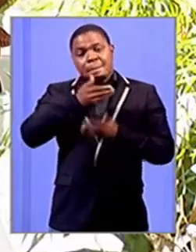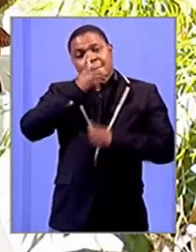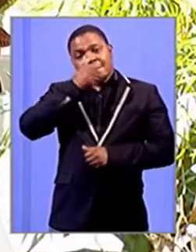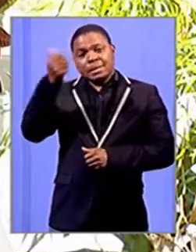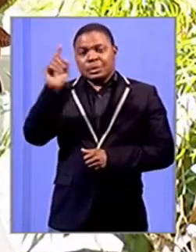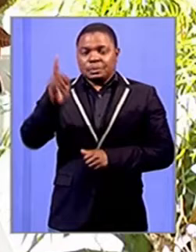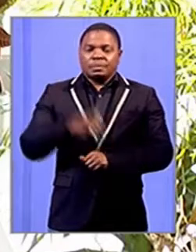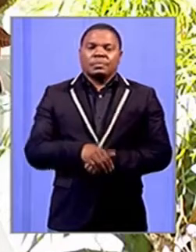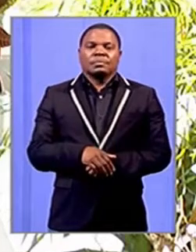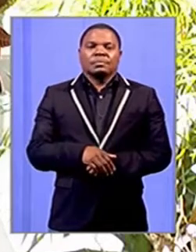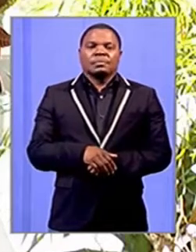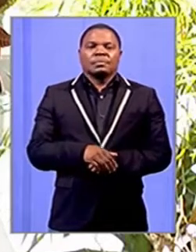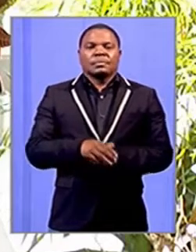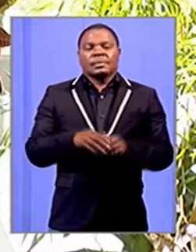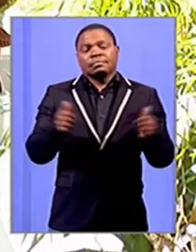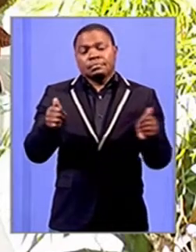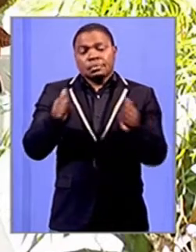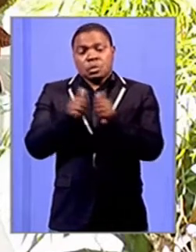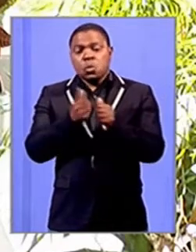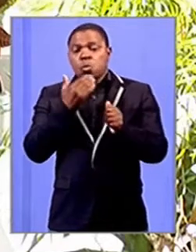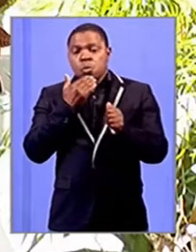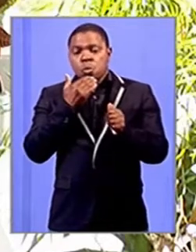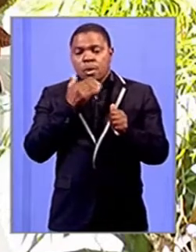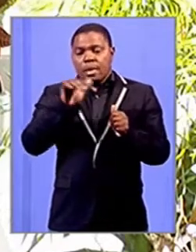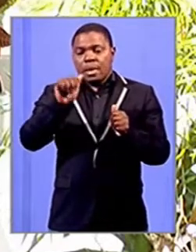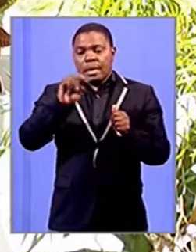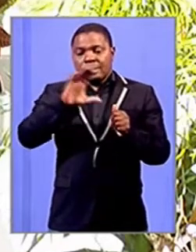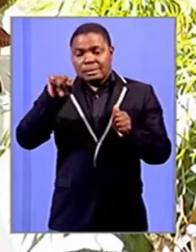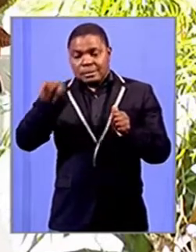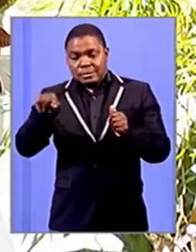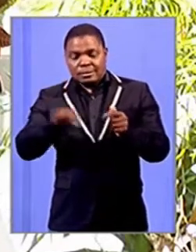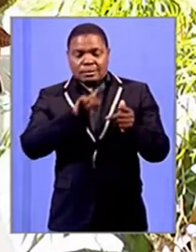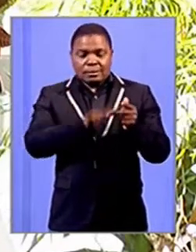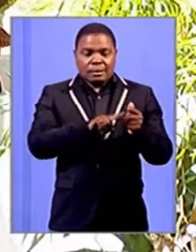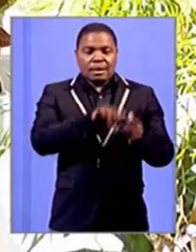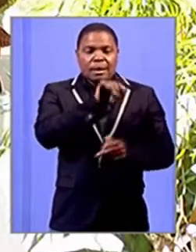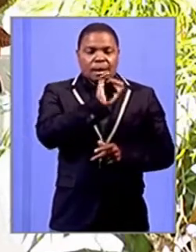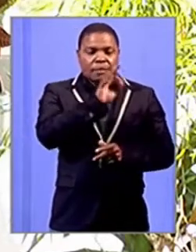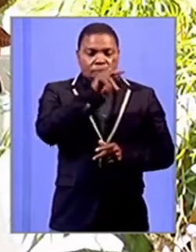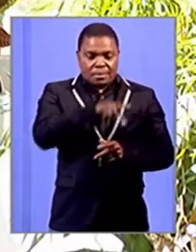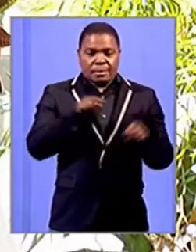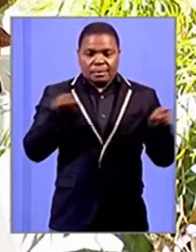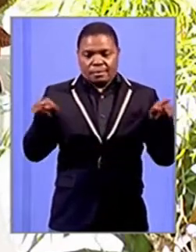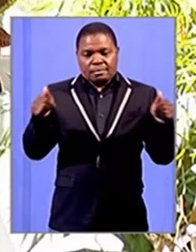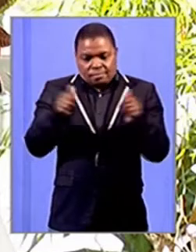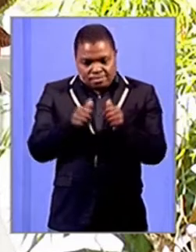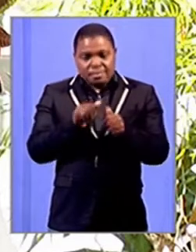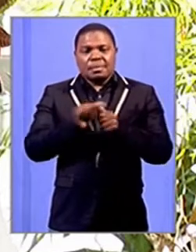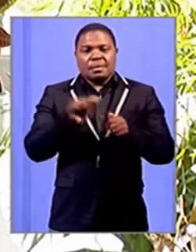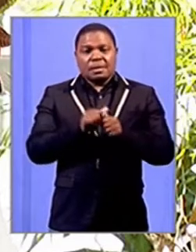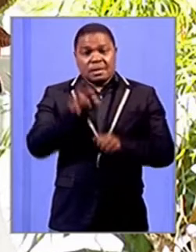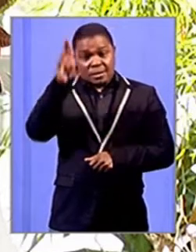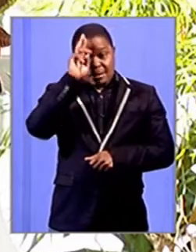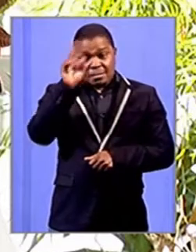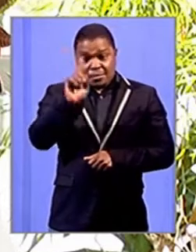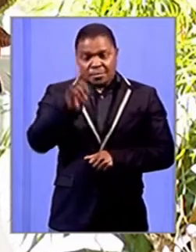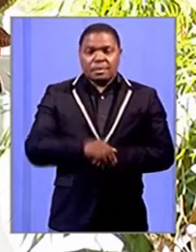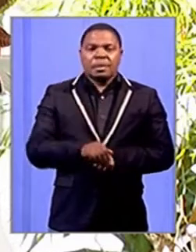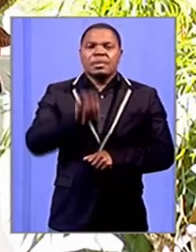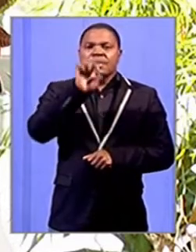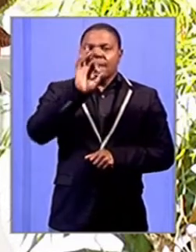my view, would be a coalition between the ANC and the IFP. You would recall that the EFF